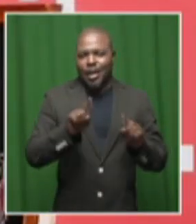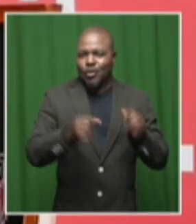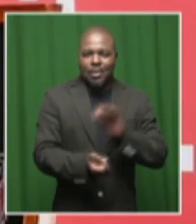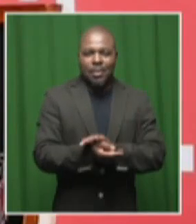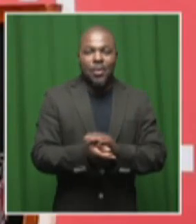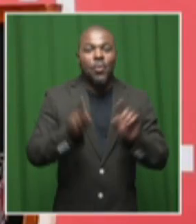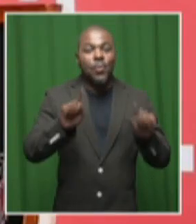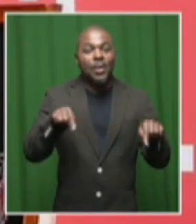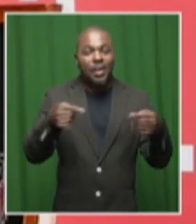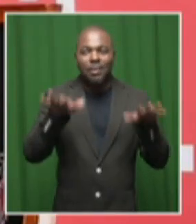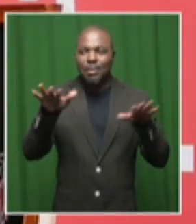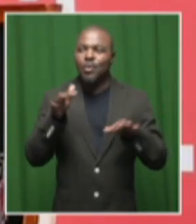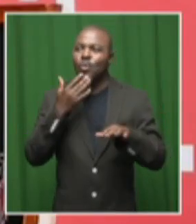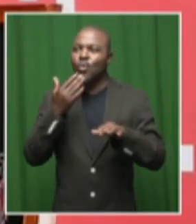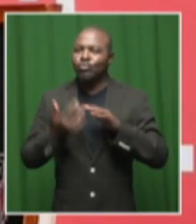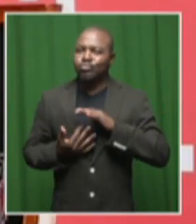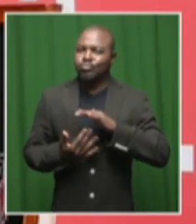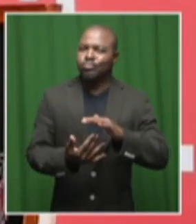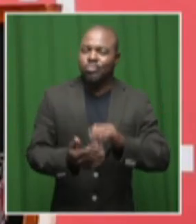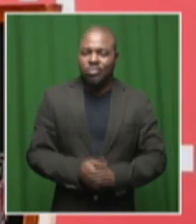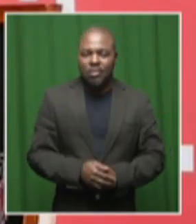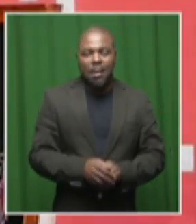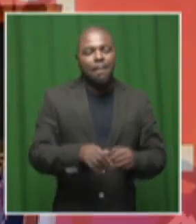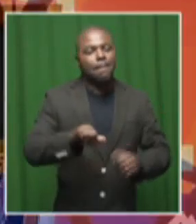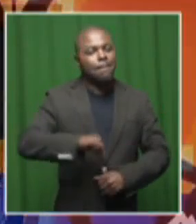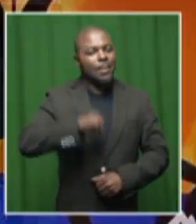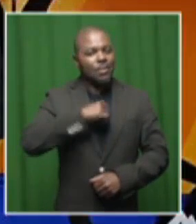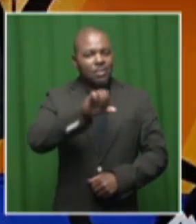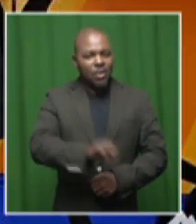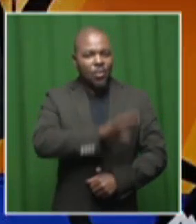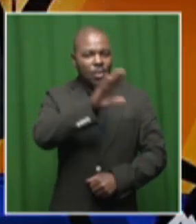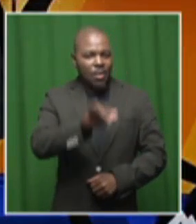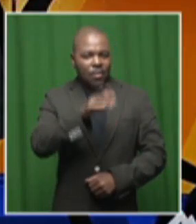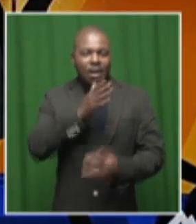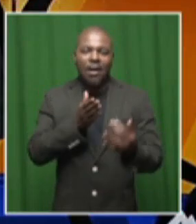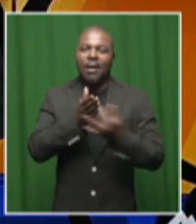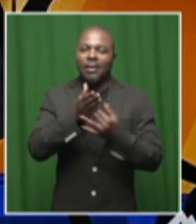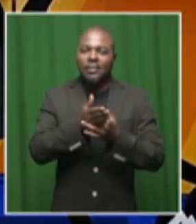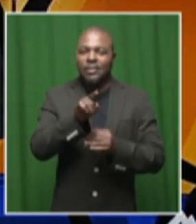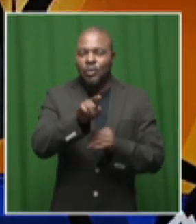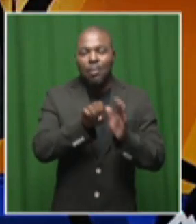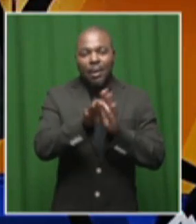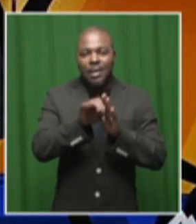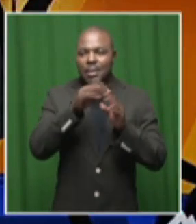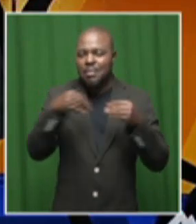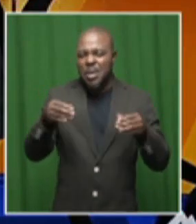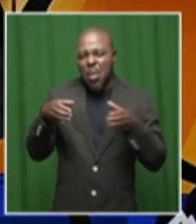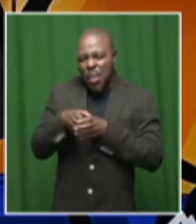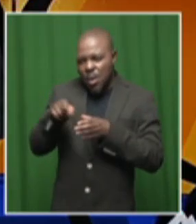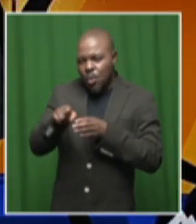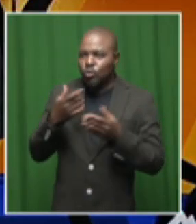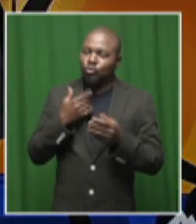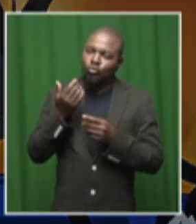local passion that fuels them. Now, proudly South African, access to markets gives small business owners an opportunity to exhibit